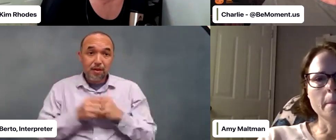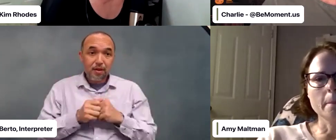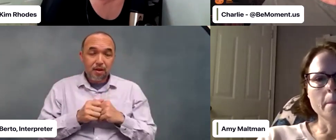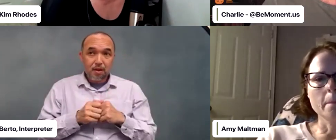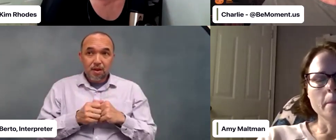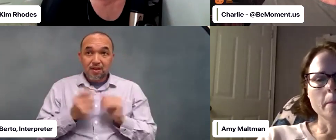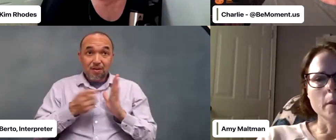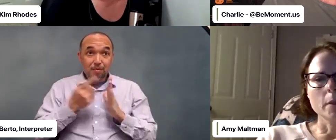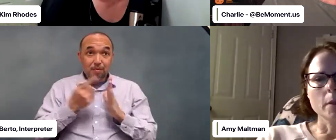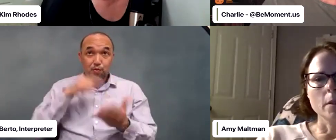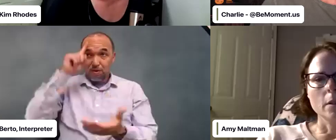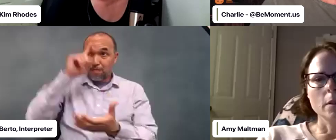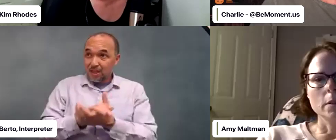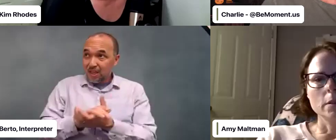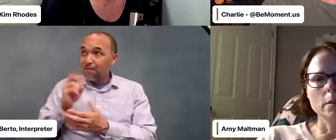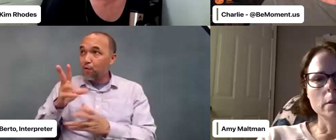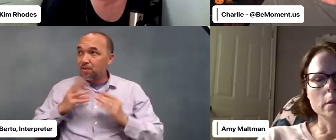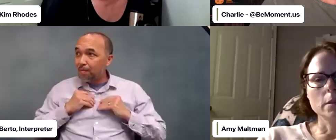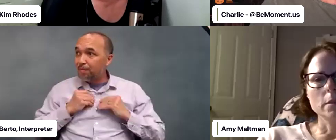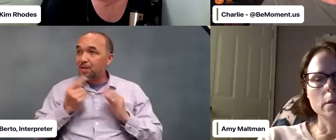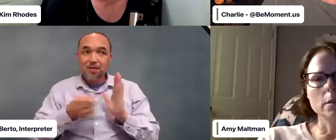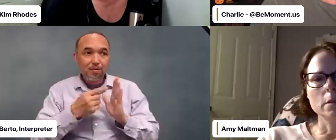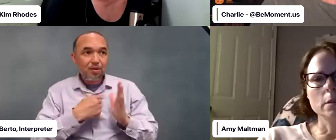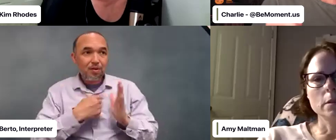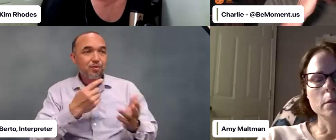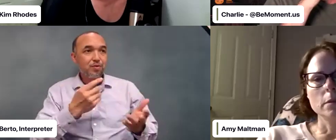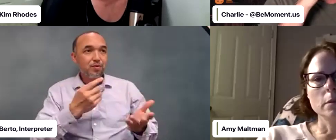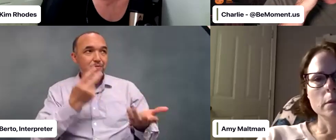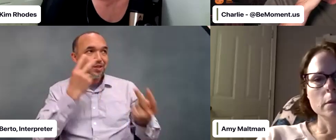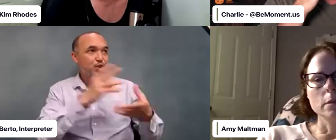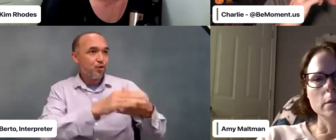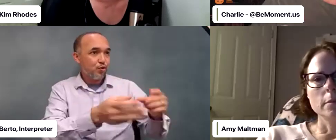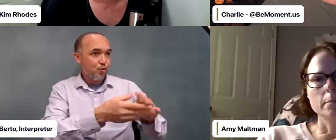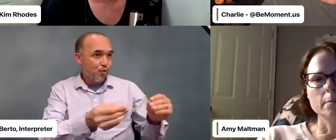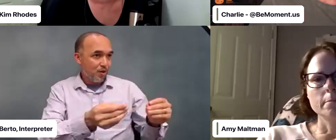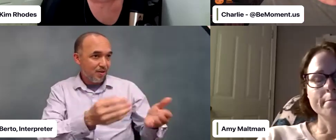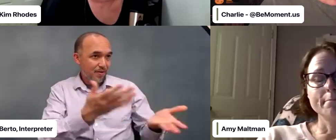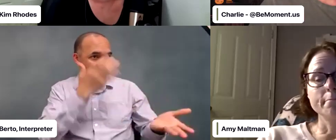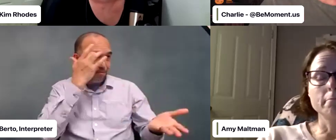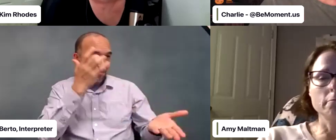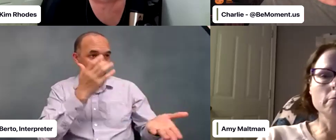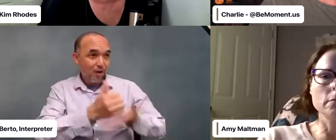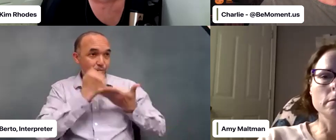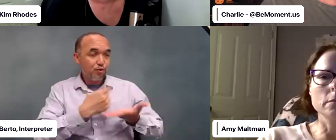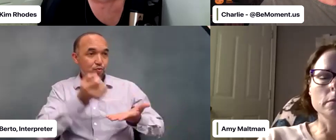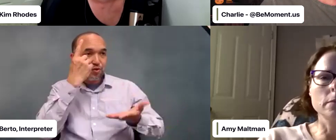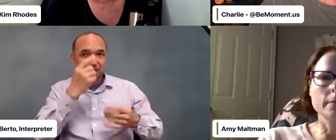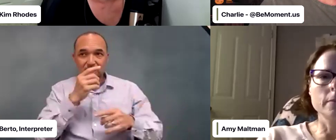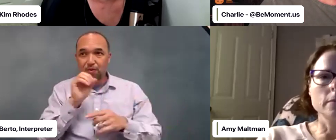and stories that help us make sense of something. And sometimes it's just, I don't know, you were shiny at the moment.